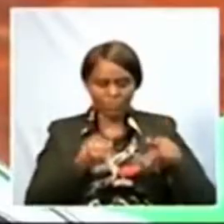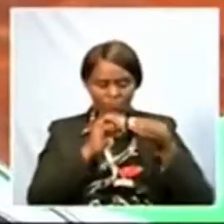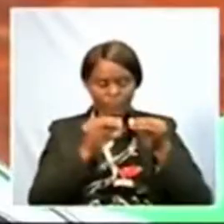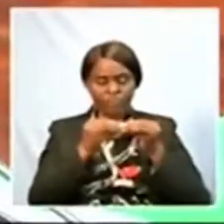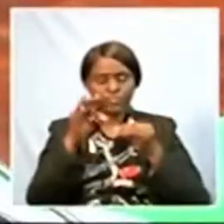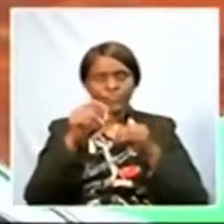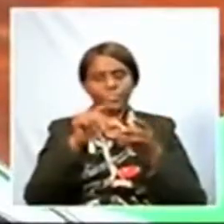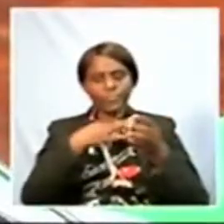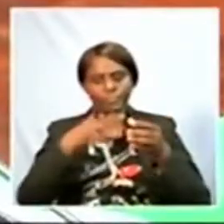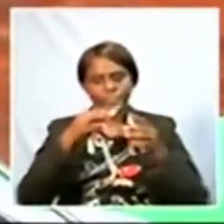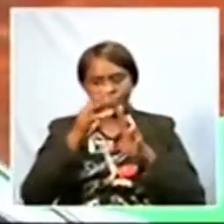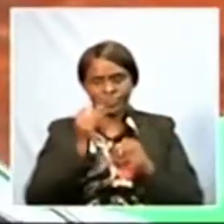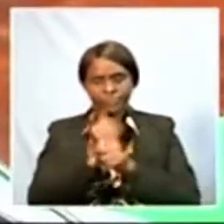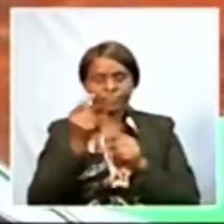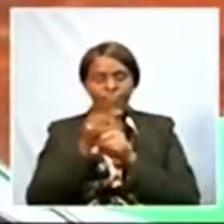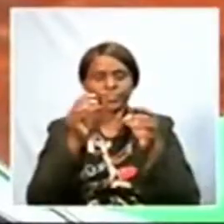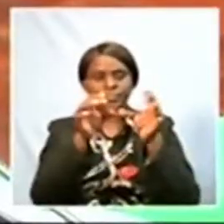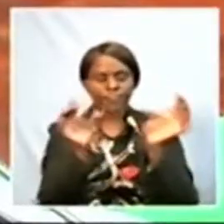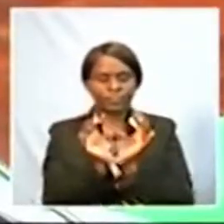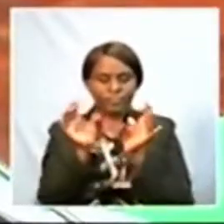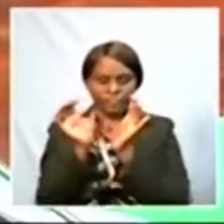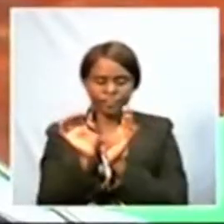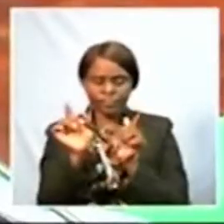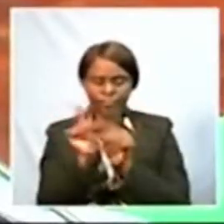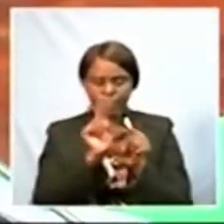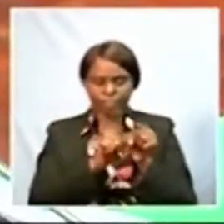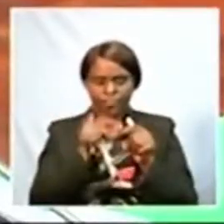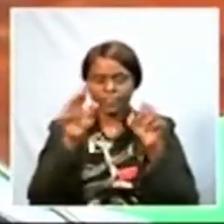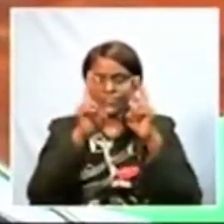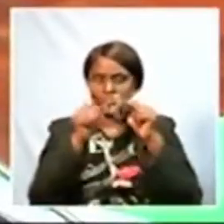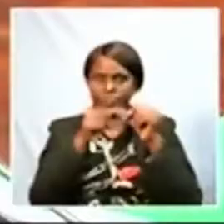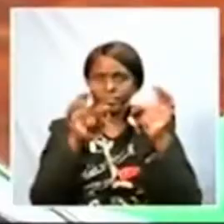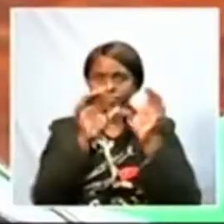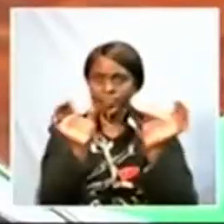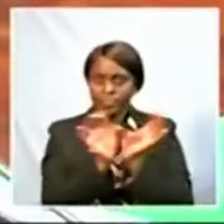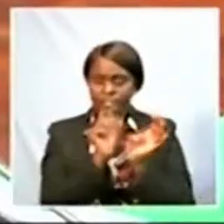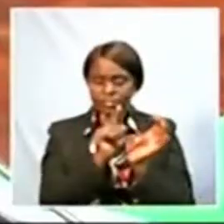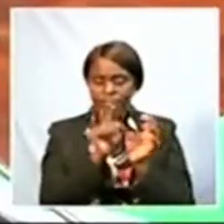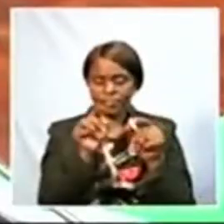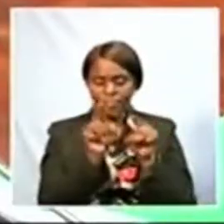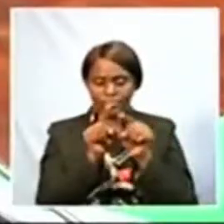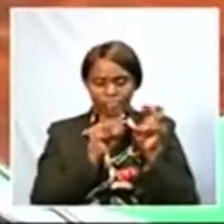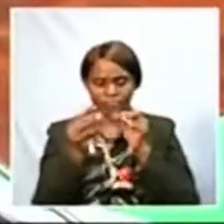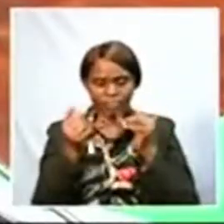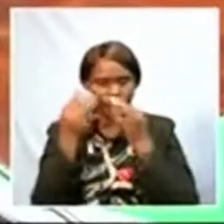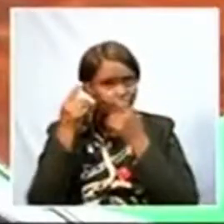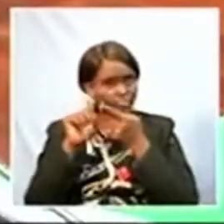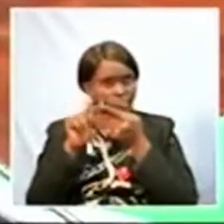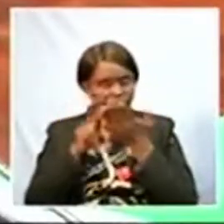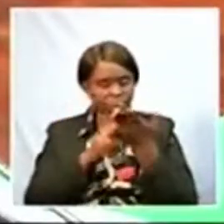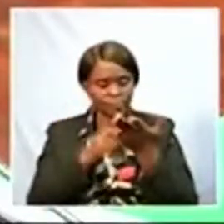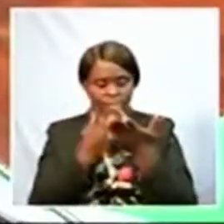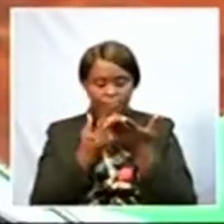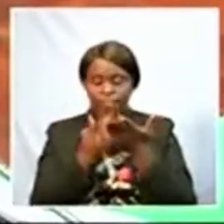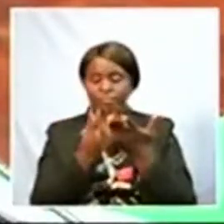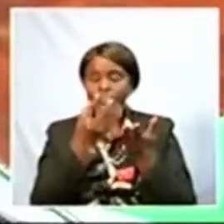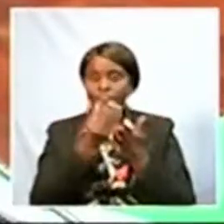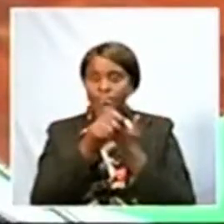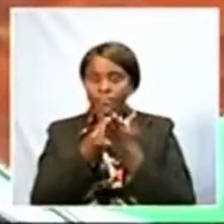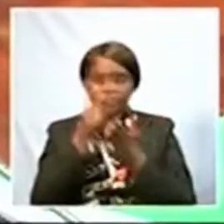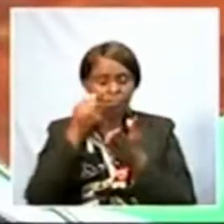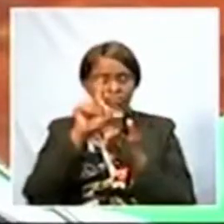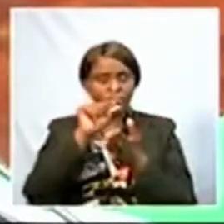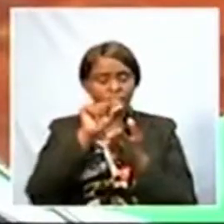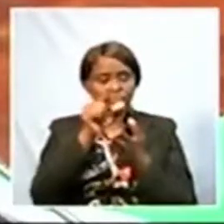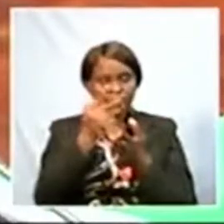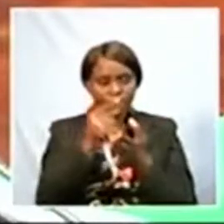applications received from the constituency, as it is a rural constituency. Management wishes to report that the reconciliation of the